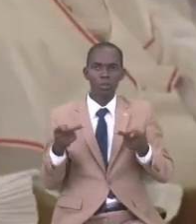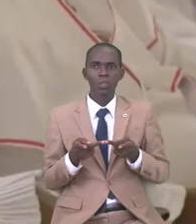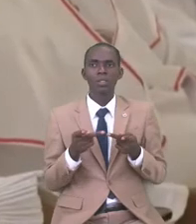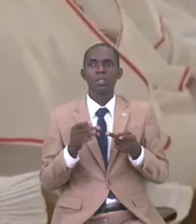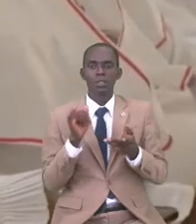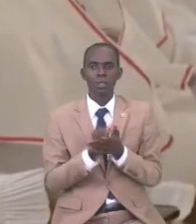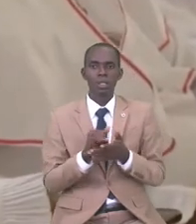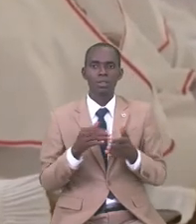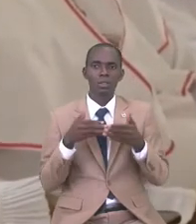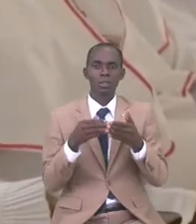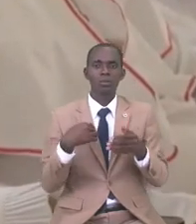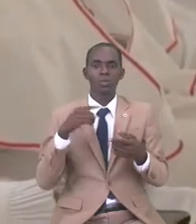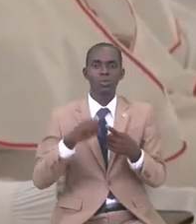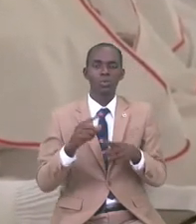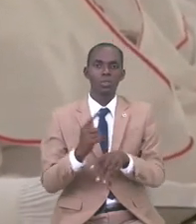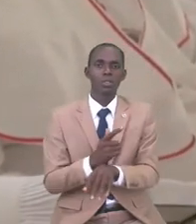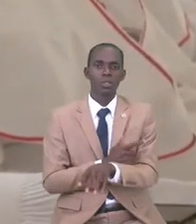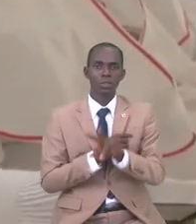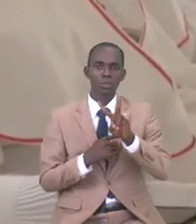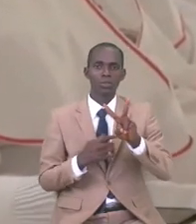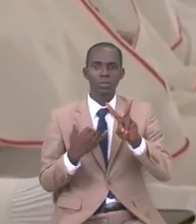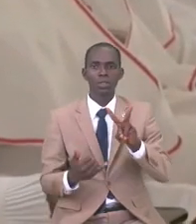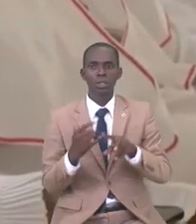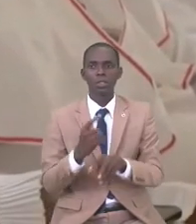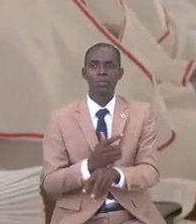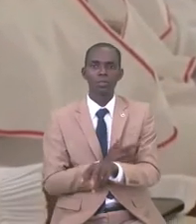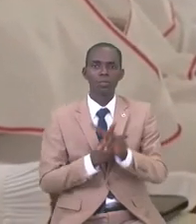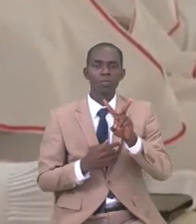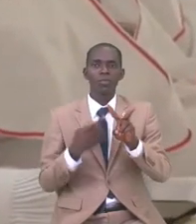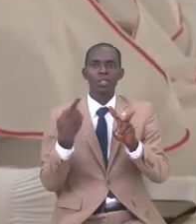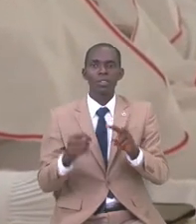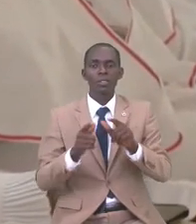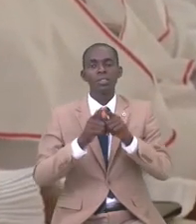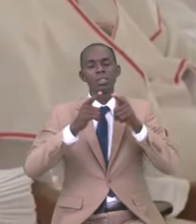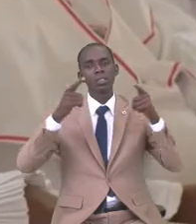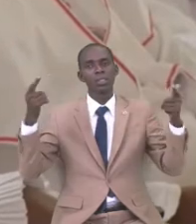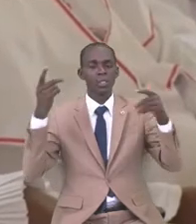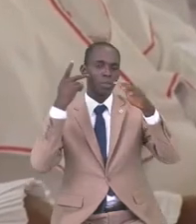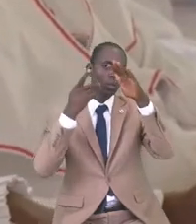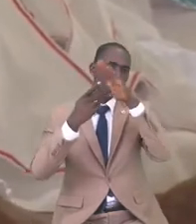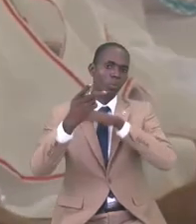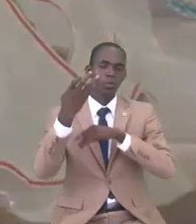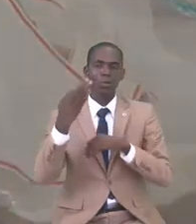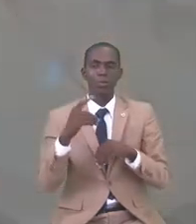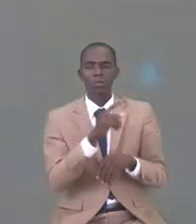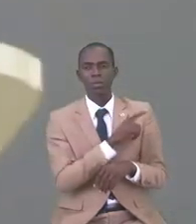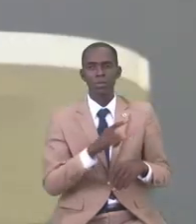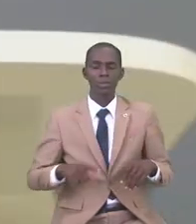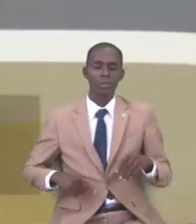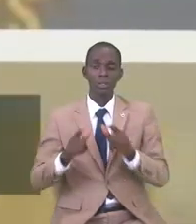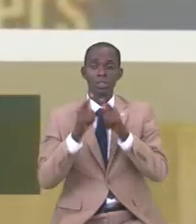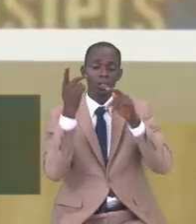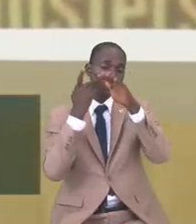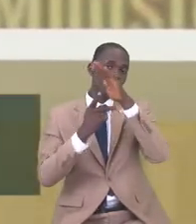to number two there. Number two there is the dynamic prophet of the Lord. Of the Lord. Of the